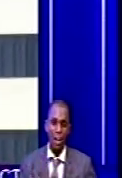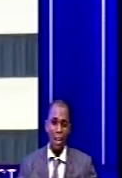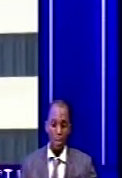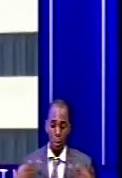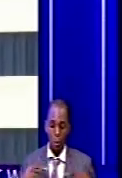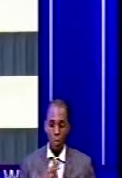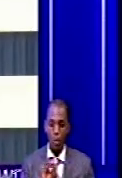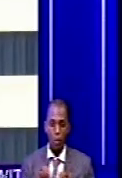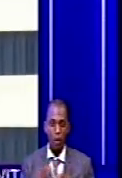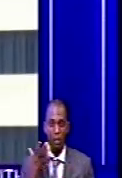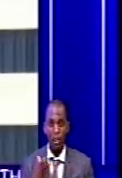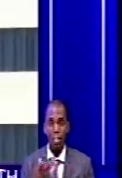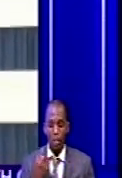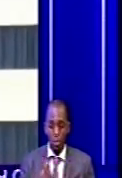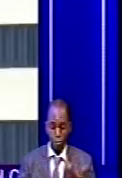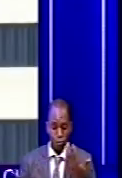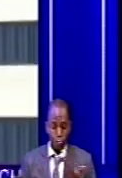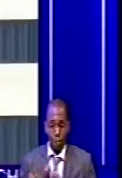Not